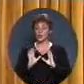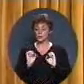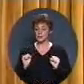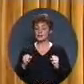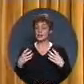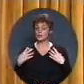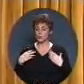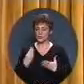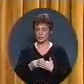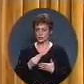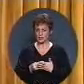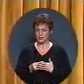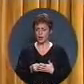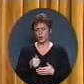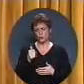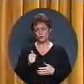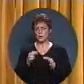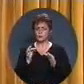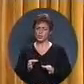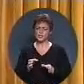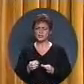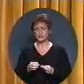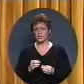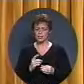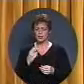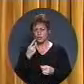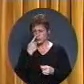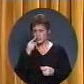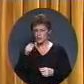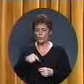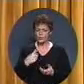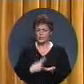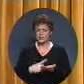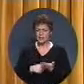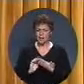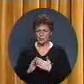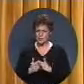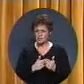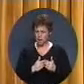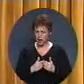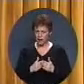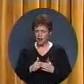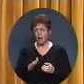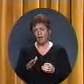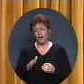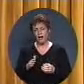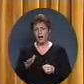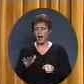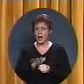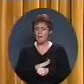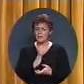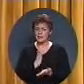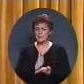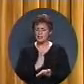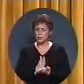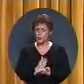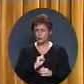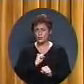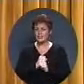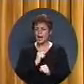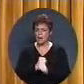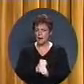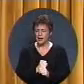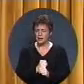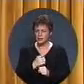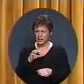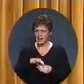an election campaign is deeply troubling. He made unproven claims about the terms of a confidential contract. He claims there will be no